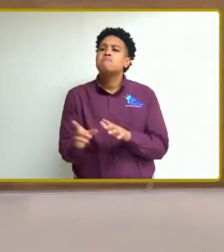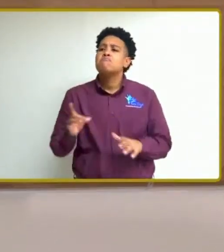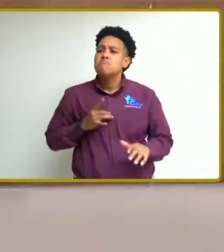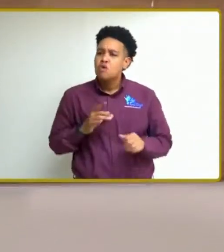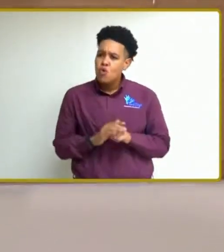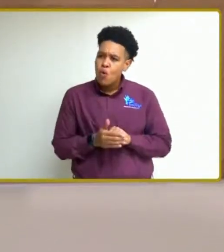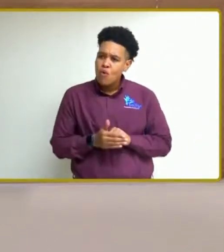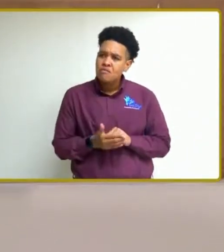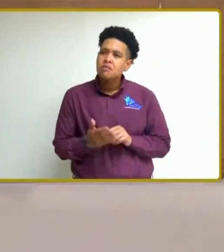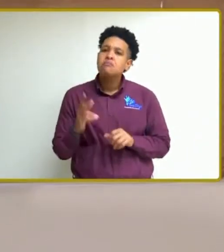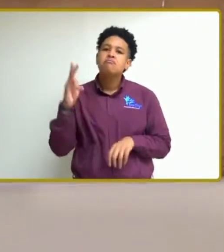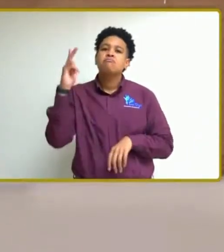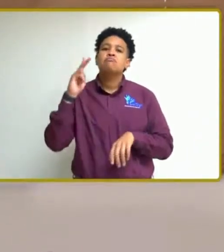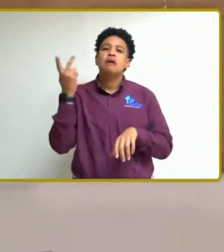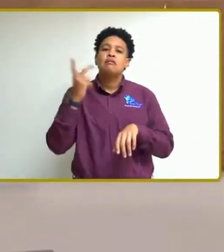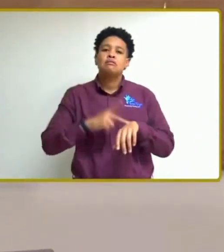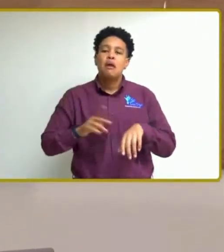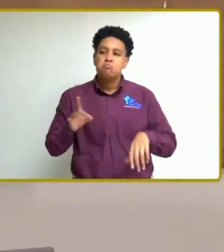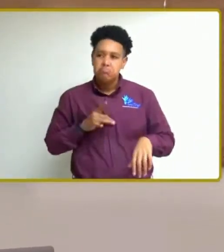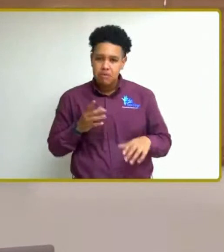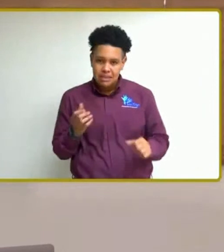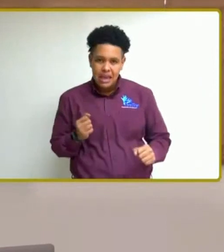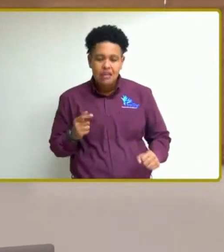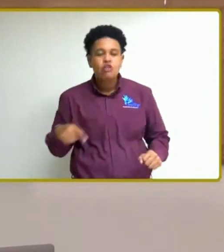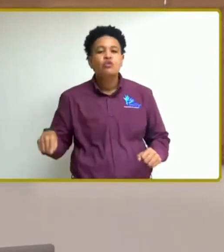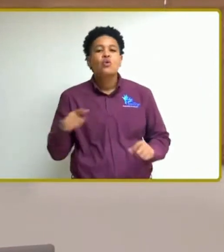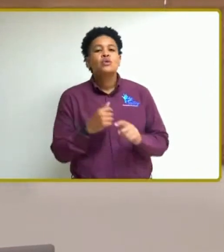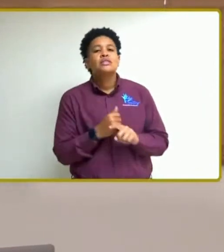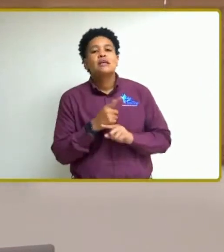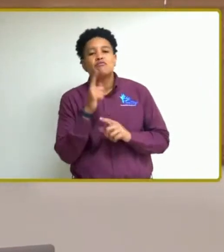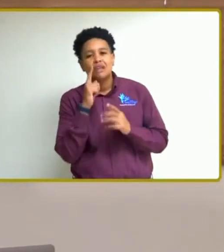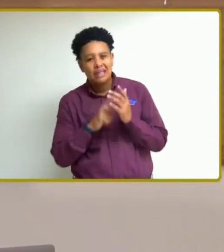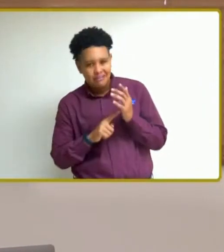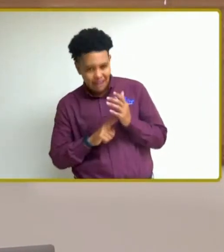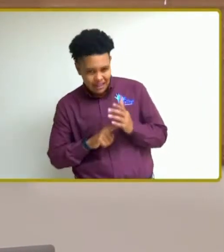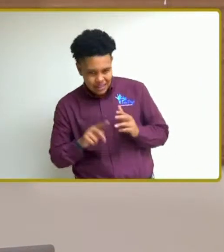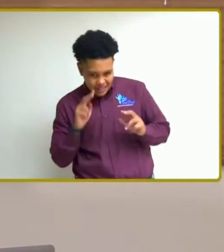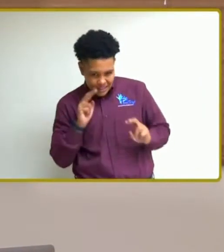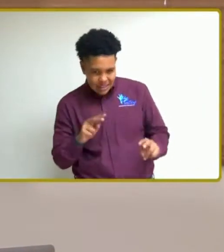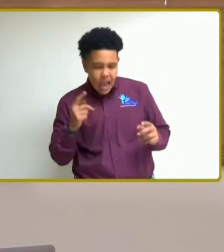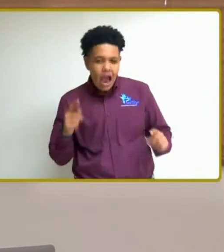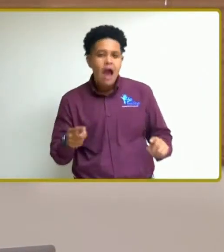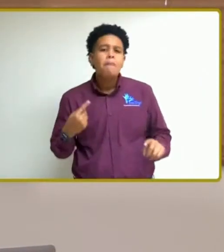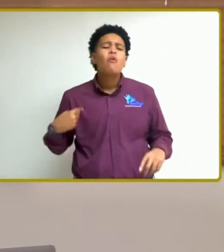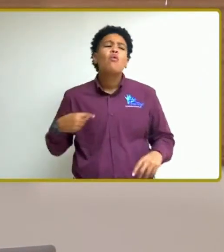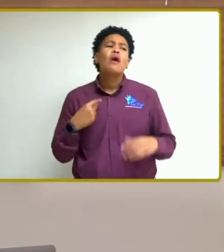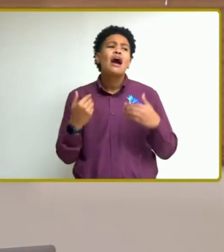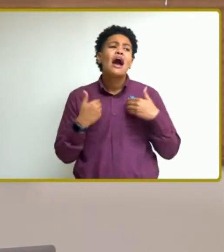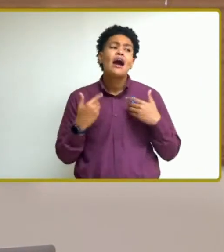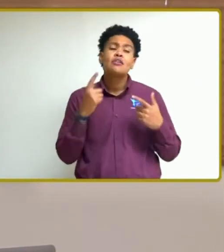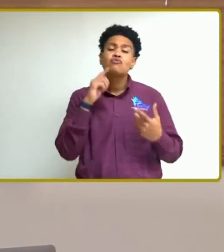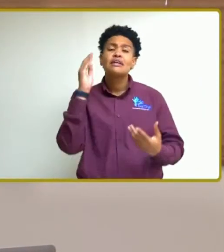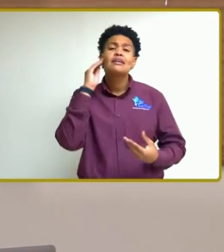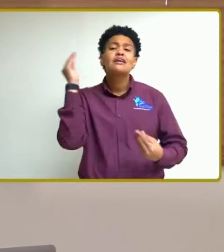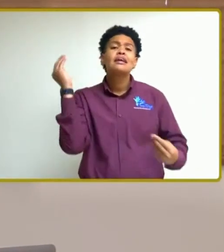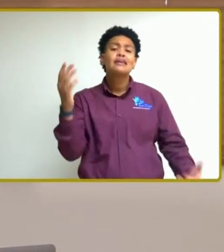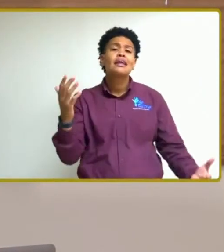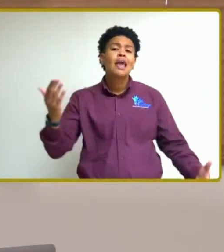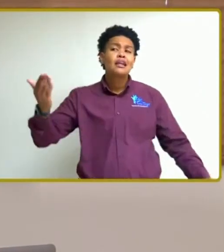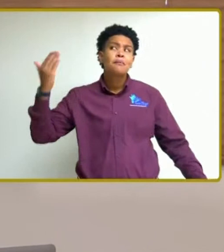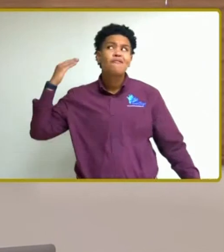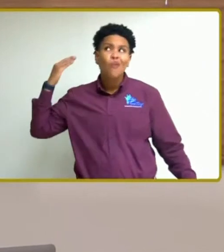reinfections, and those are being investigated. We had indicated